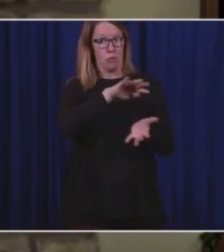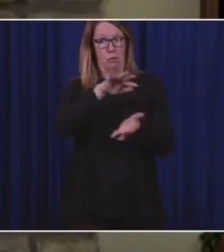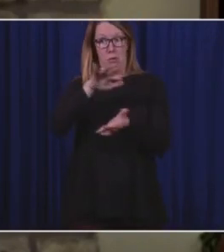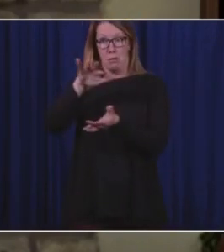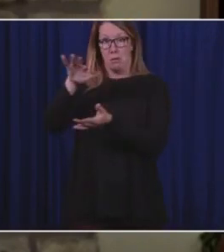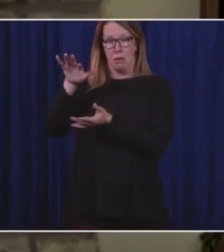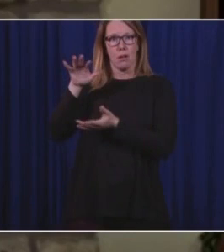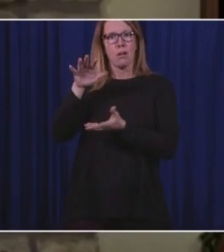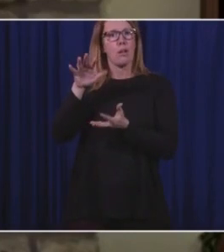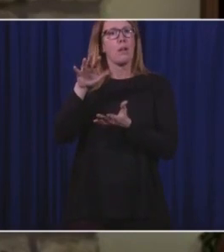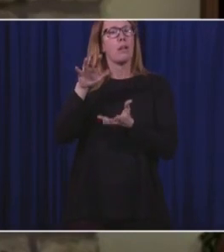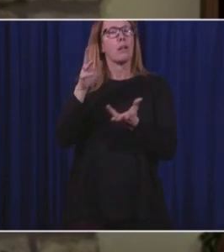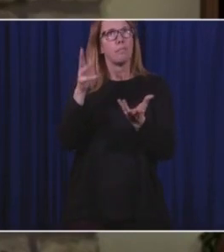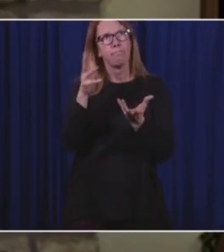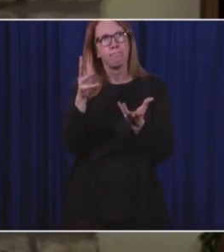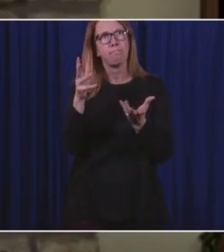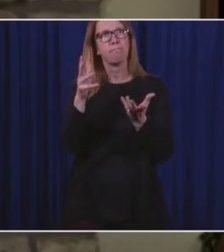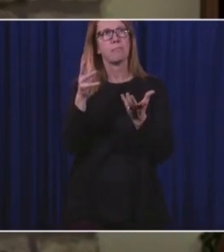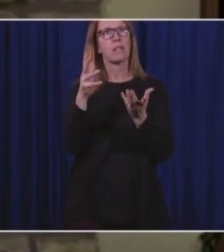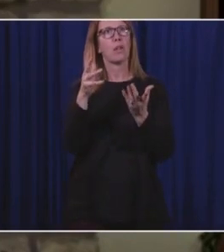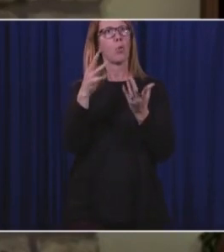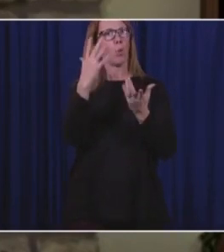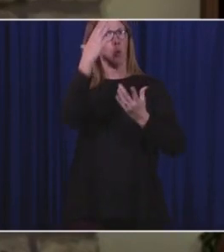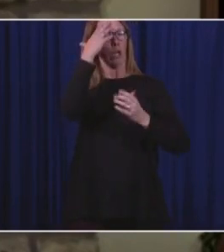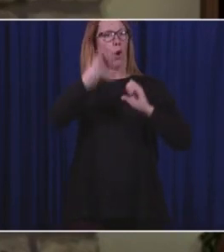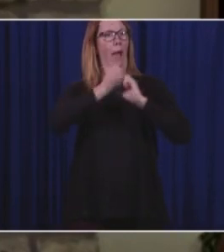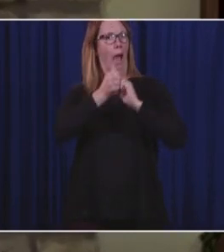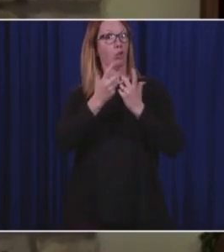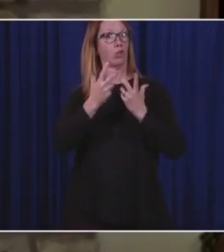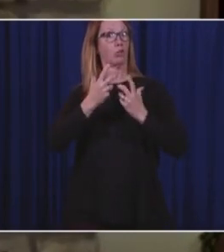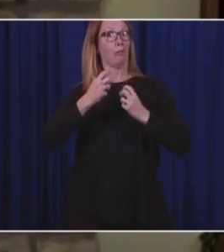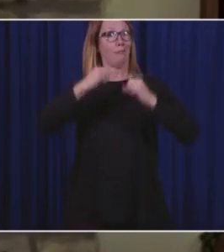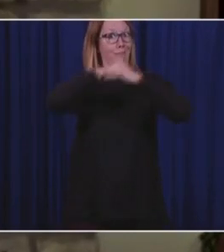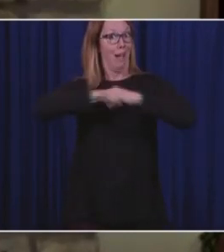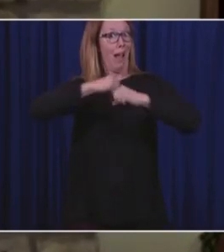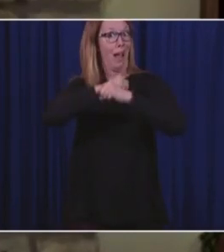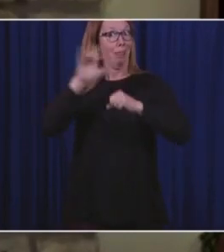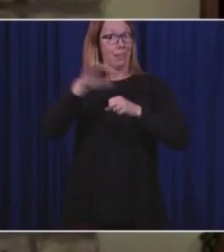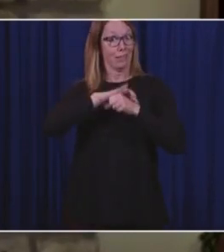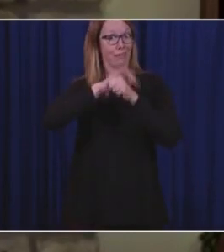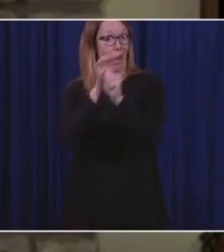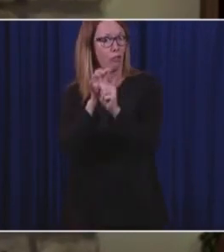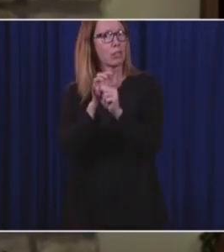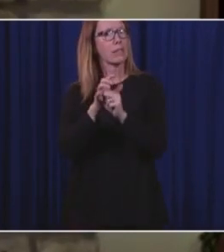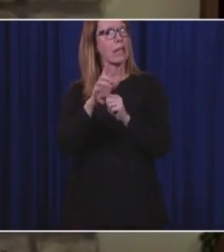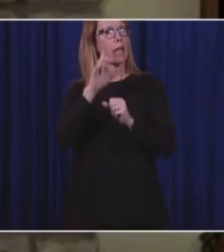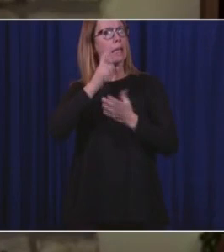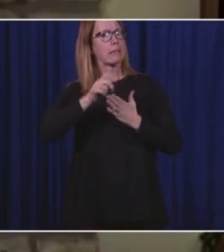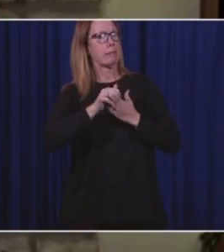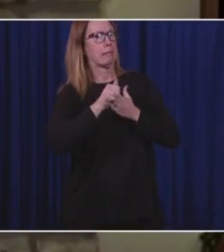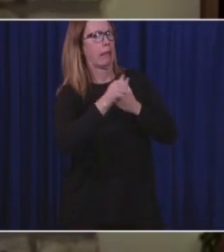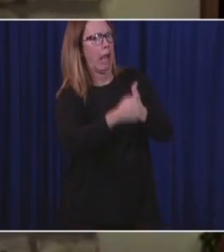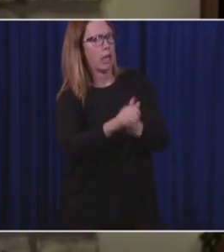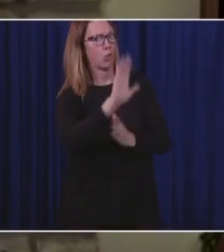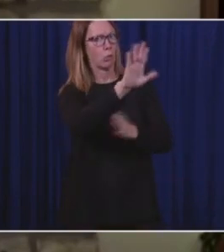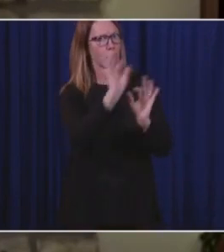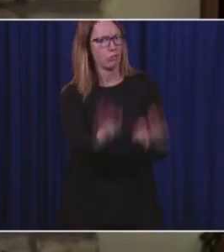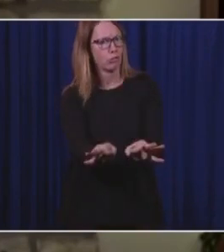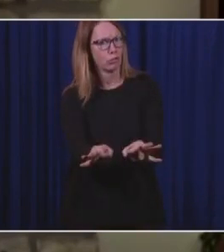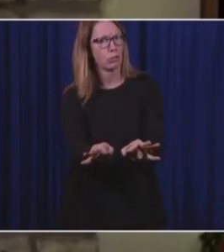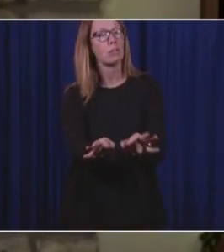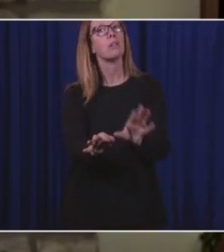what we know to fight the virus from all the experts is driving you to make decisions? And have you had